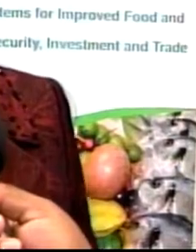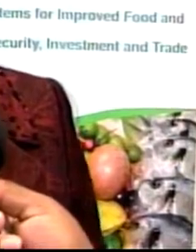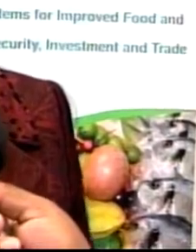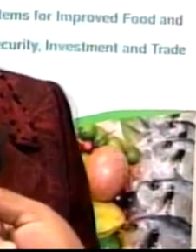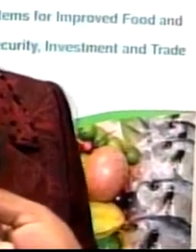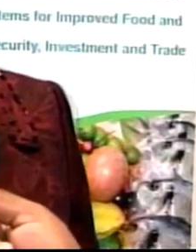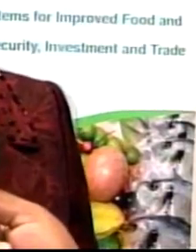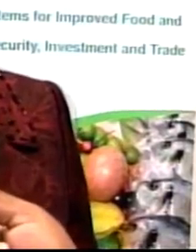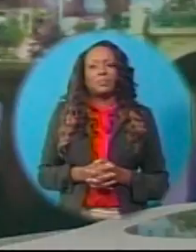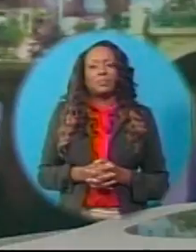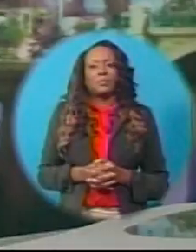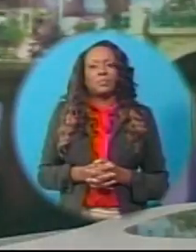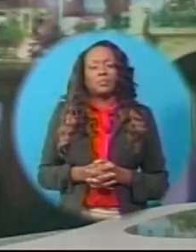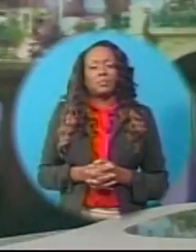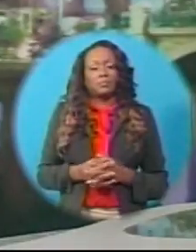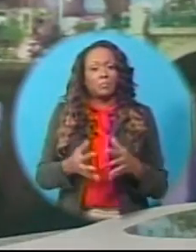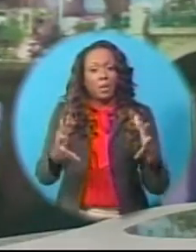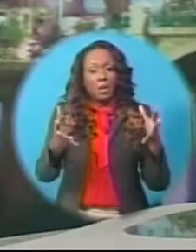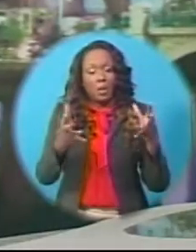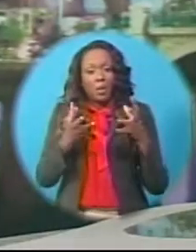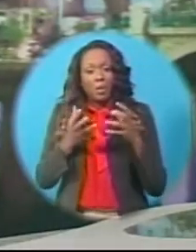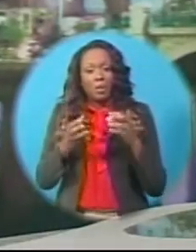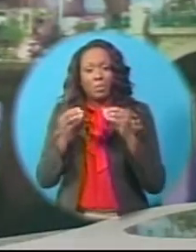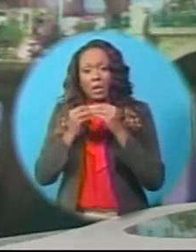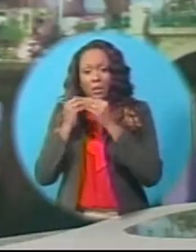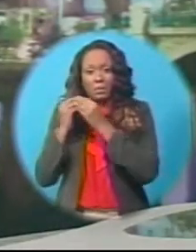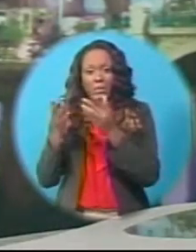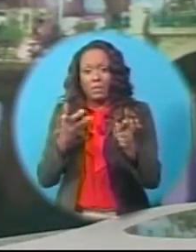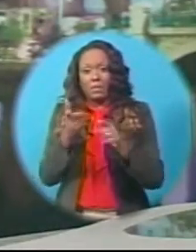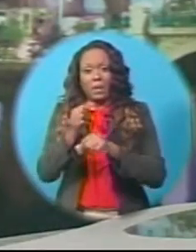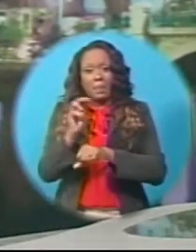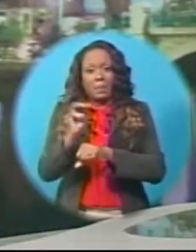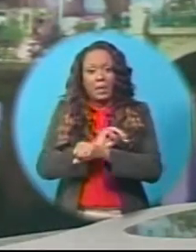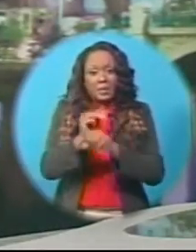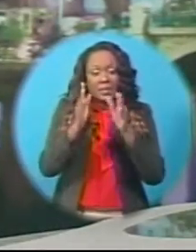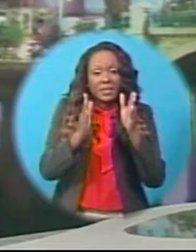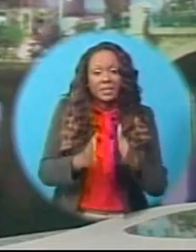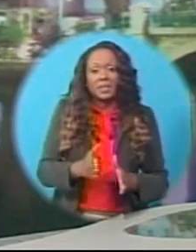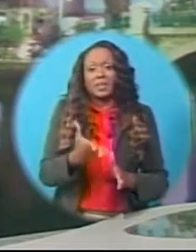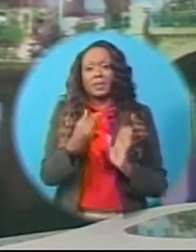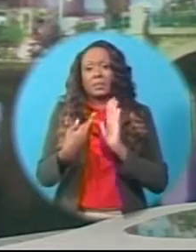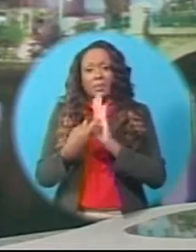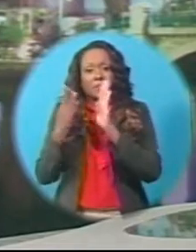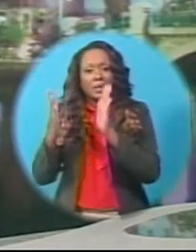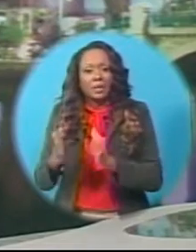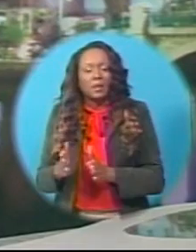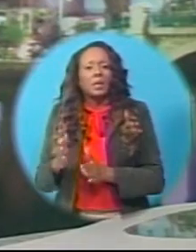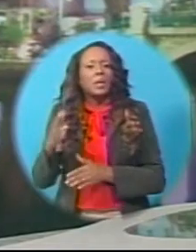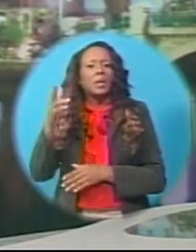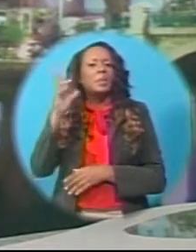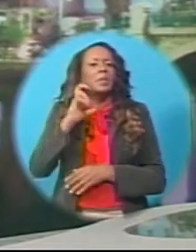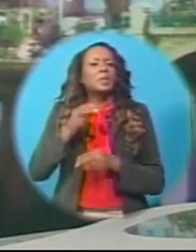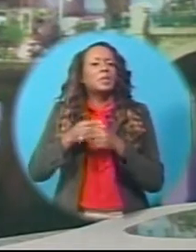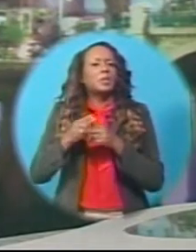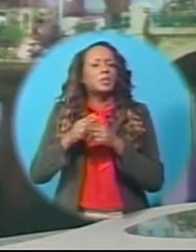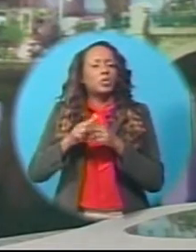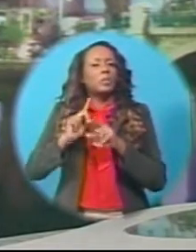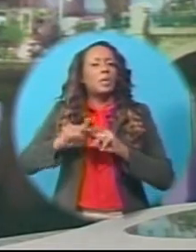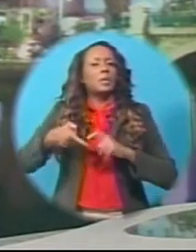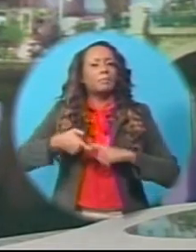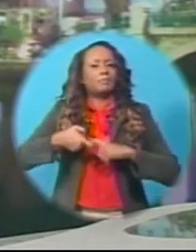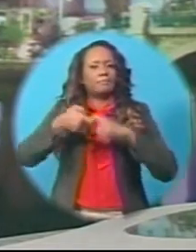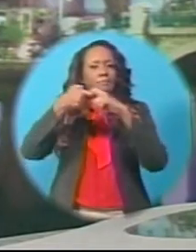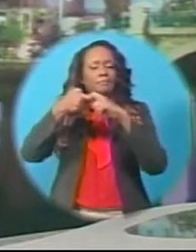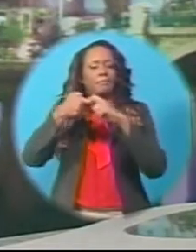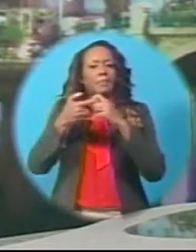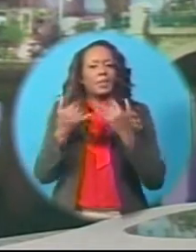on the food that is traded. If you want to hear more from your ministers and MPs, you'll get a chance to do so shortly. We'll